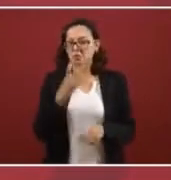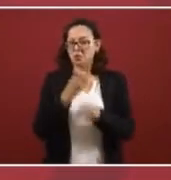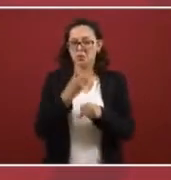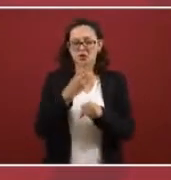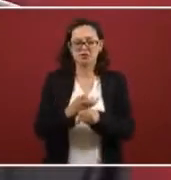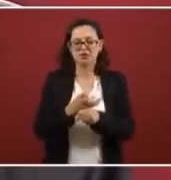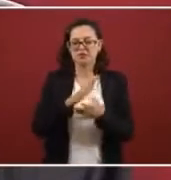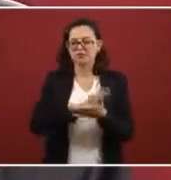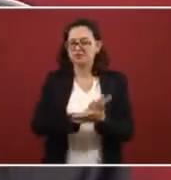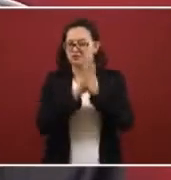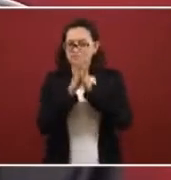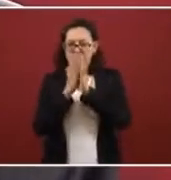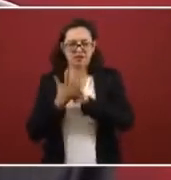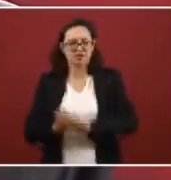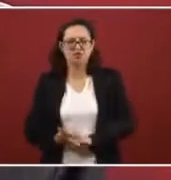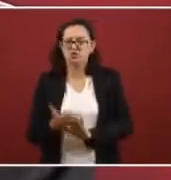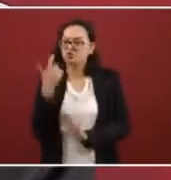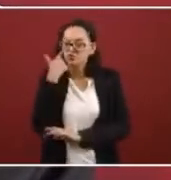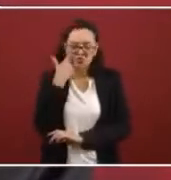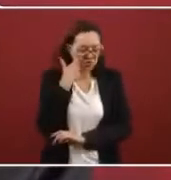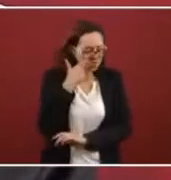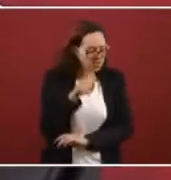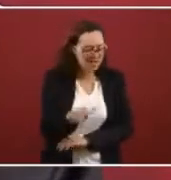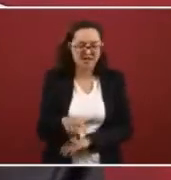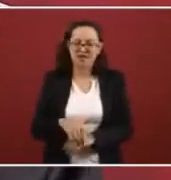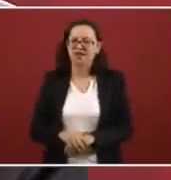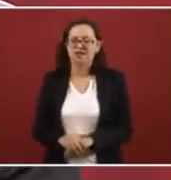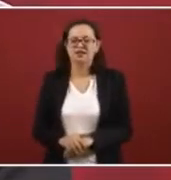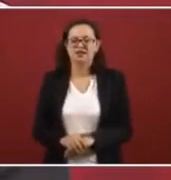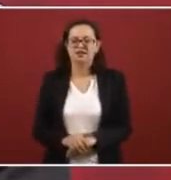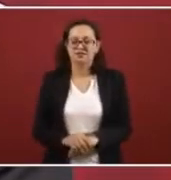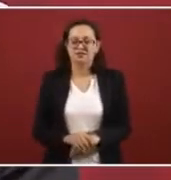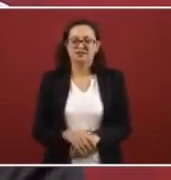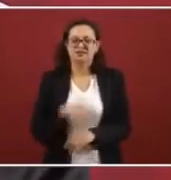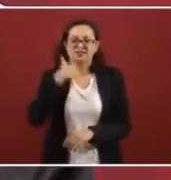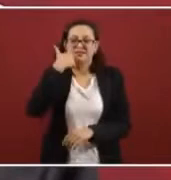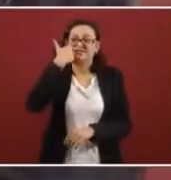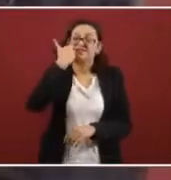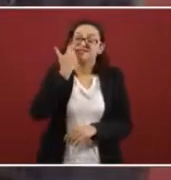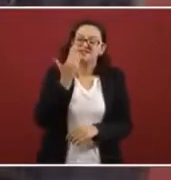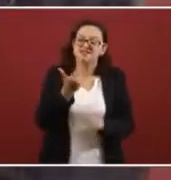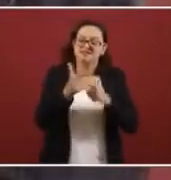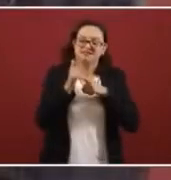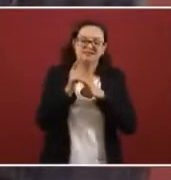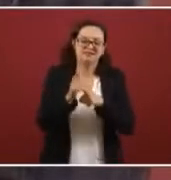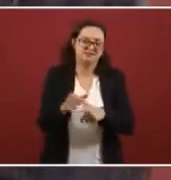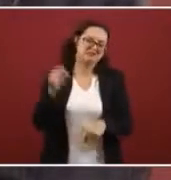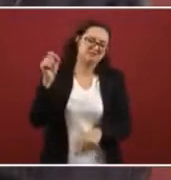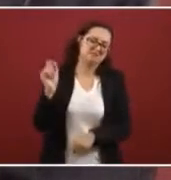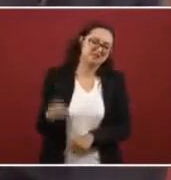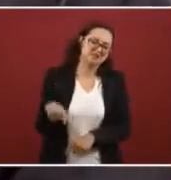They're not in favor of the fourth transformation, that they would like to continue the old way.